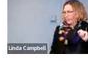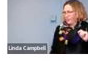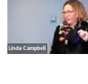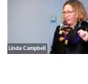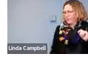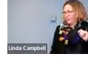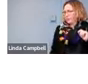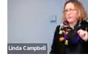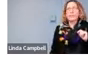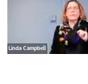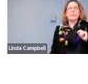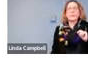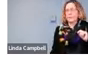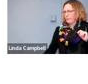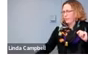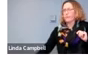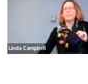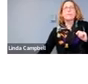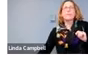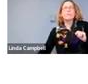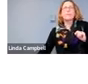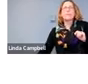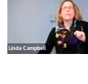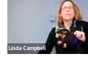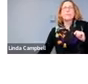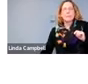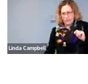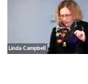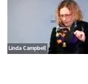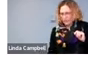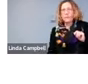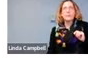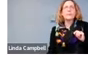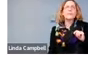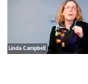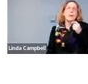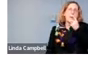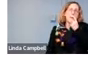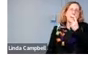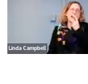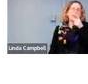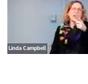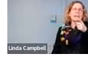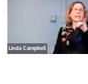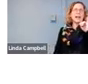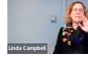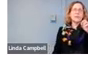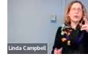could find some information from Ontario, though, that I pulled together for our presentation.